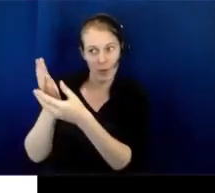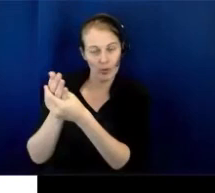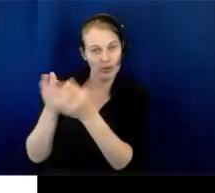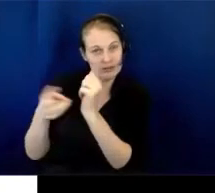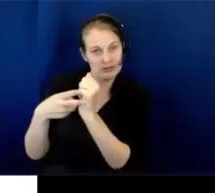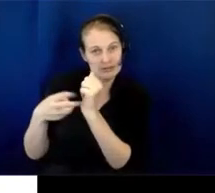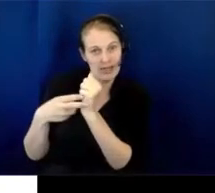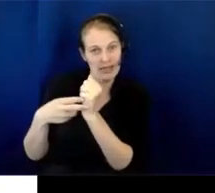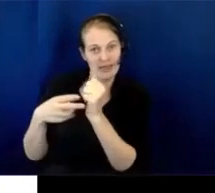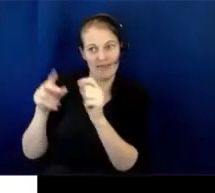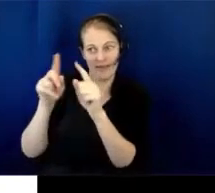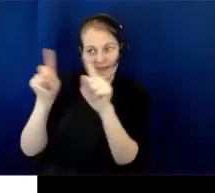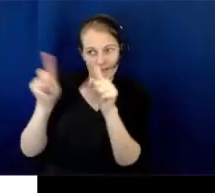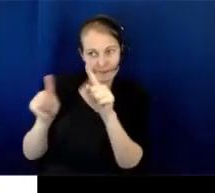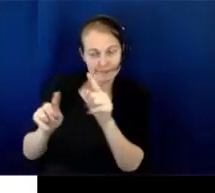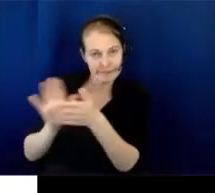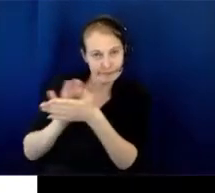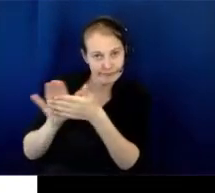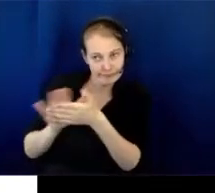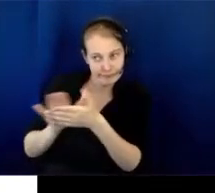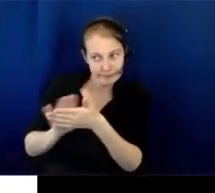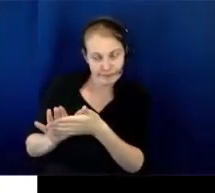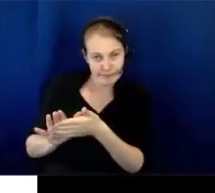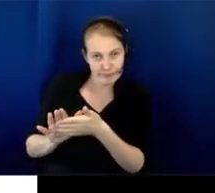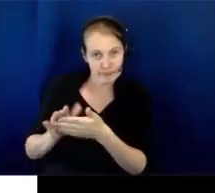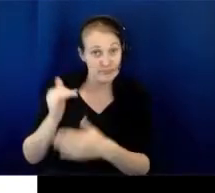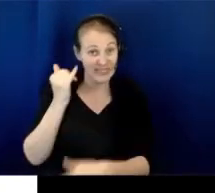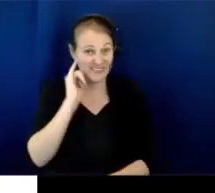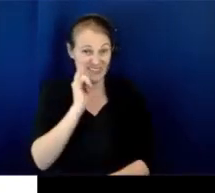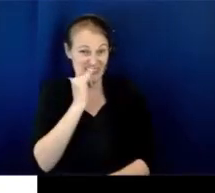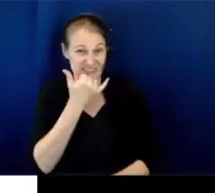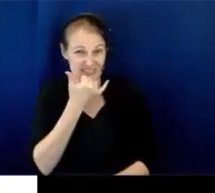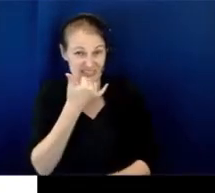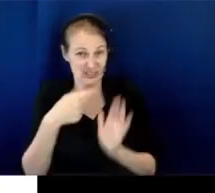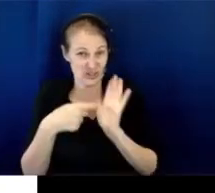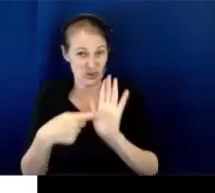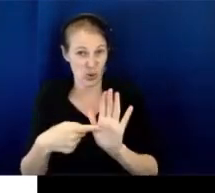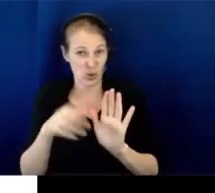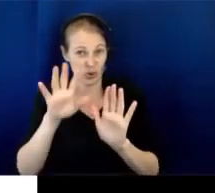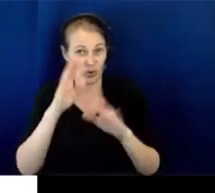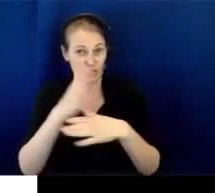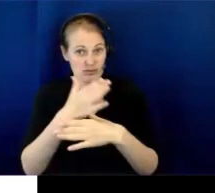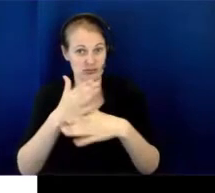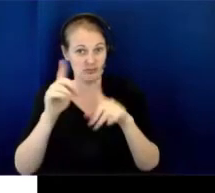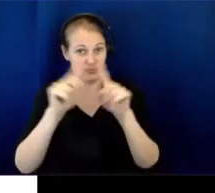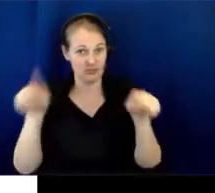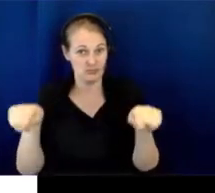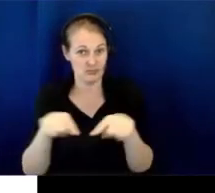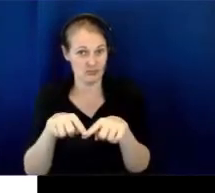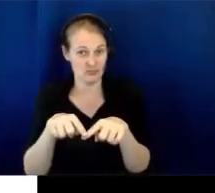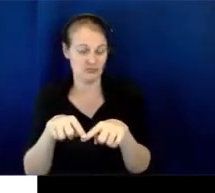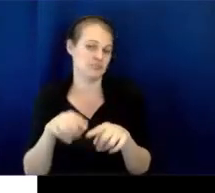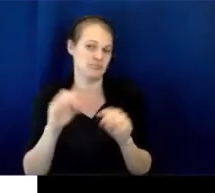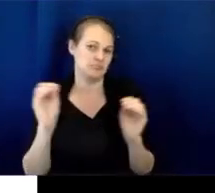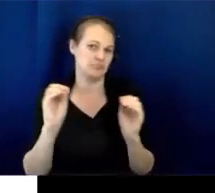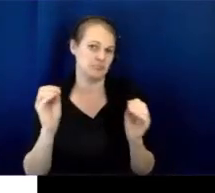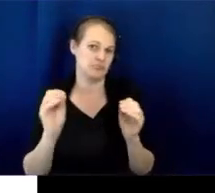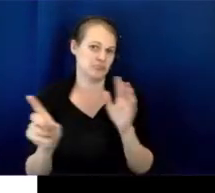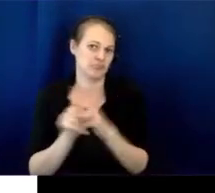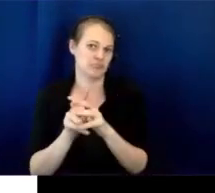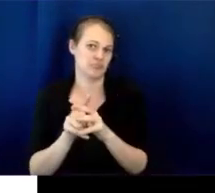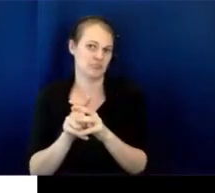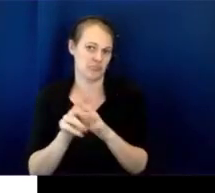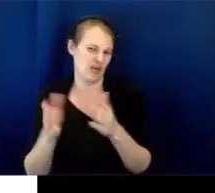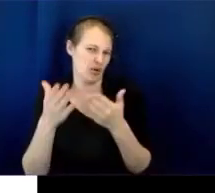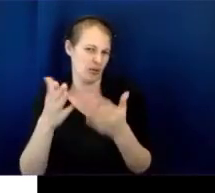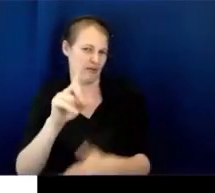world to see. That way, if you do accidentally share your screen or anything like that, you're okay. And recommend that for Zoom too.